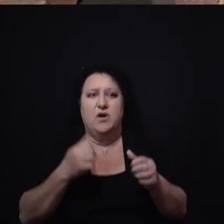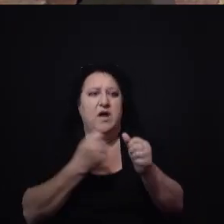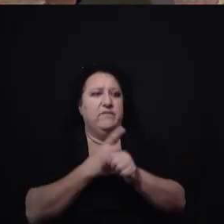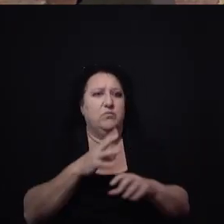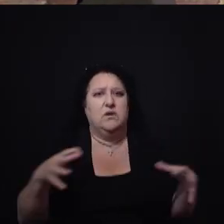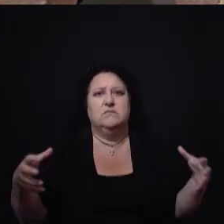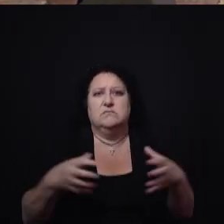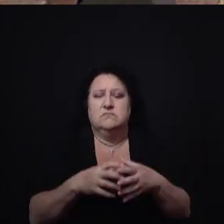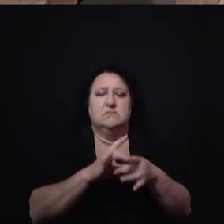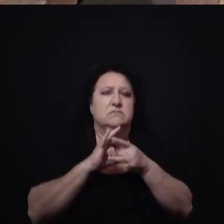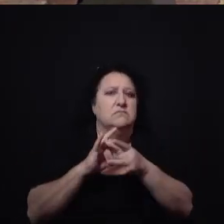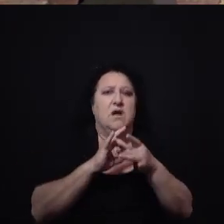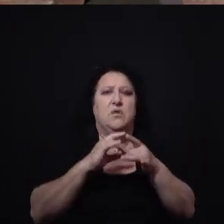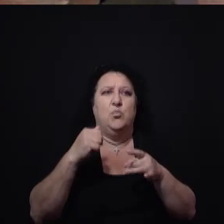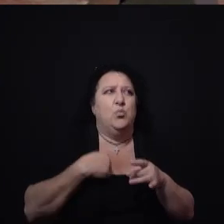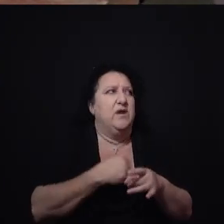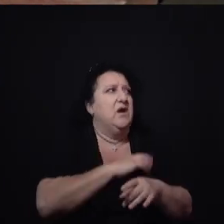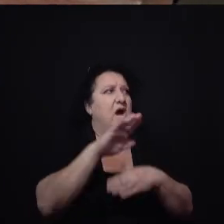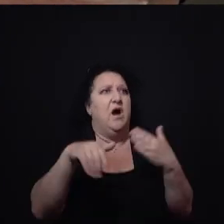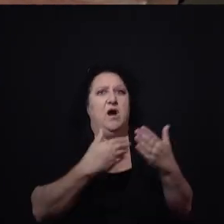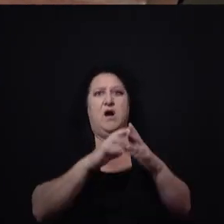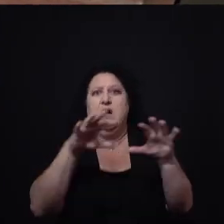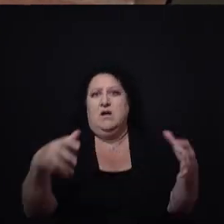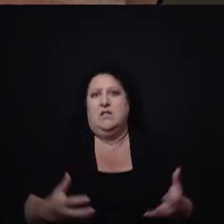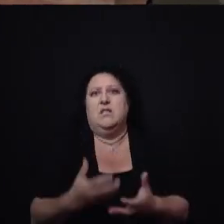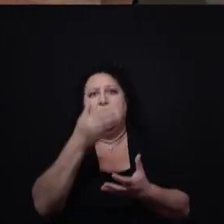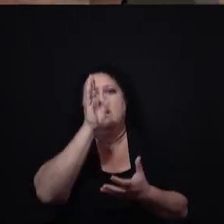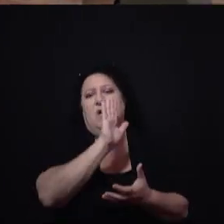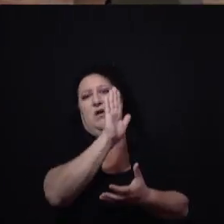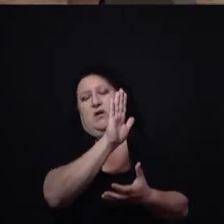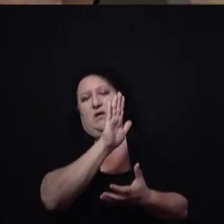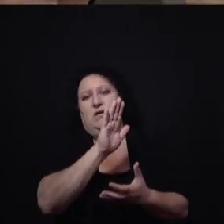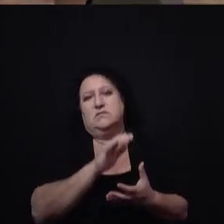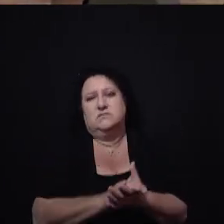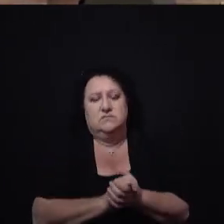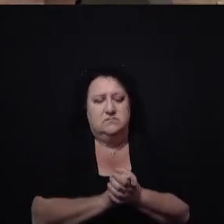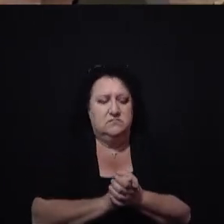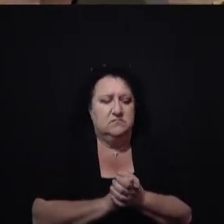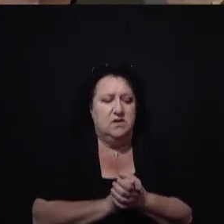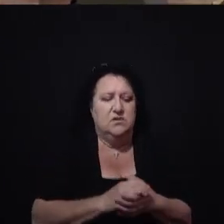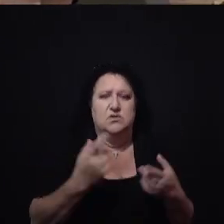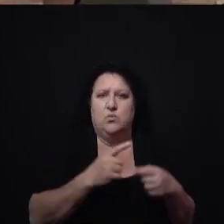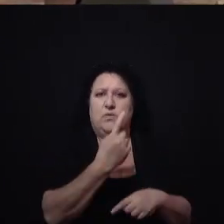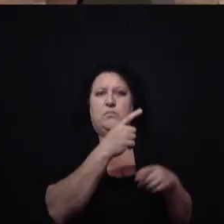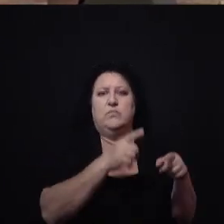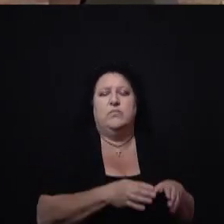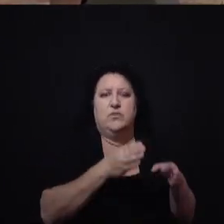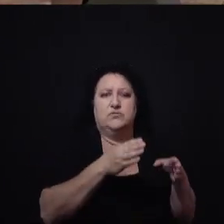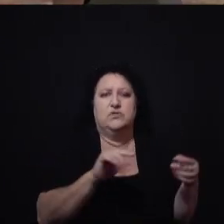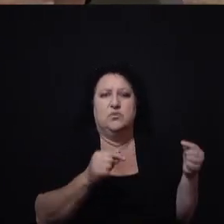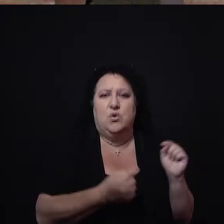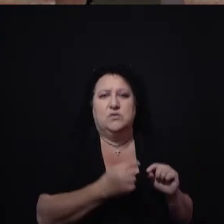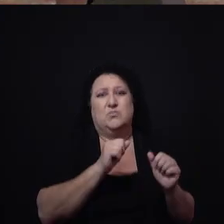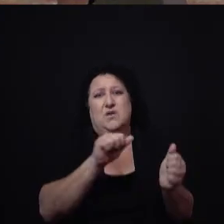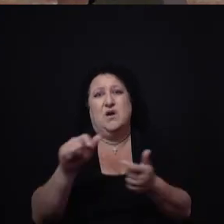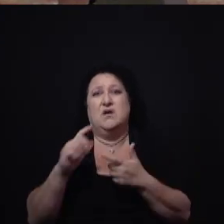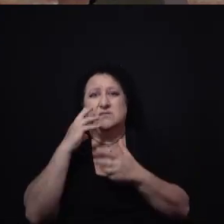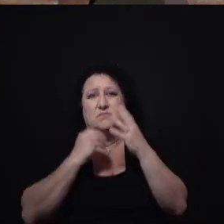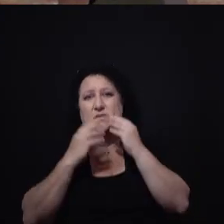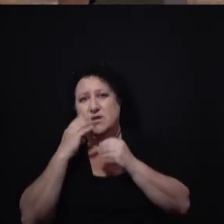members. That's who we are as the body of Christ. So that when one of us hurts, we all hurt. When one of us rejoices, we all